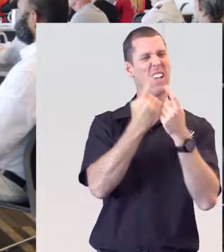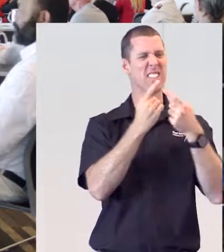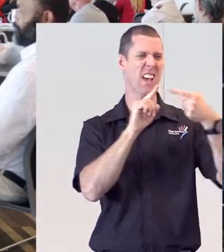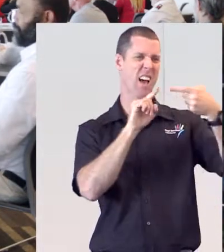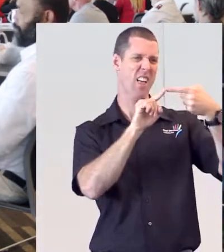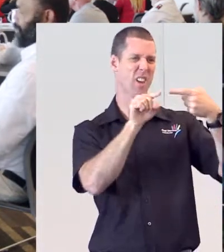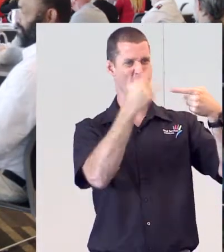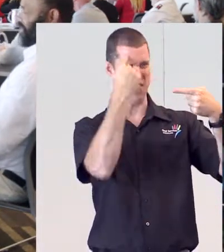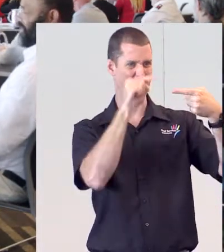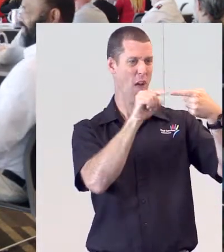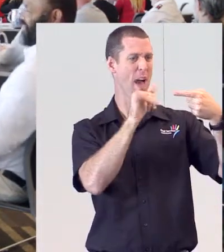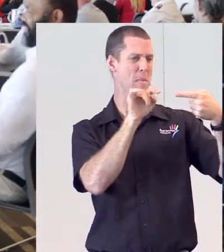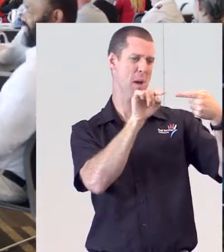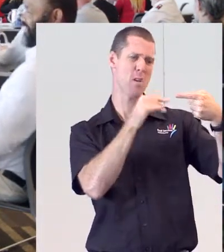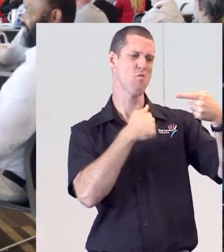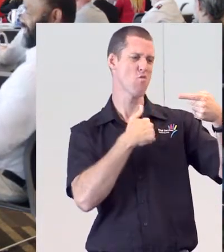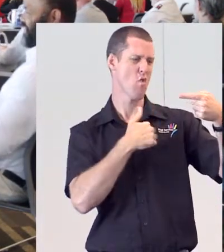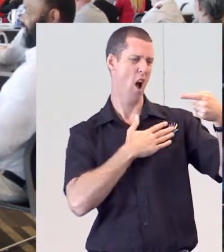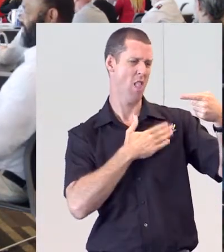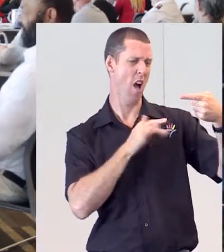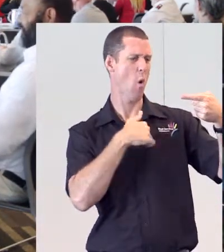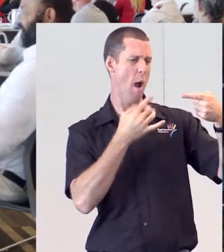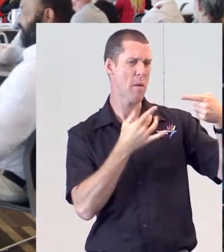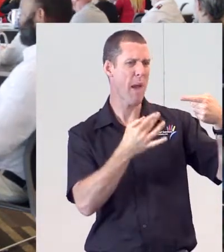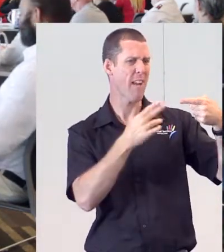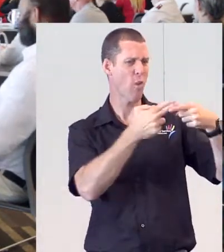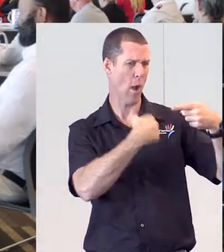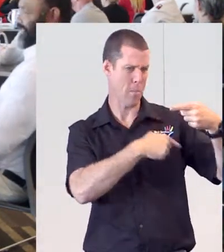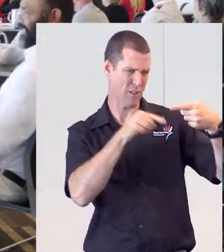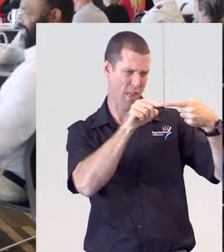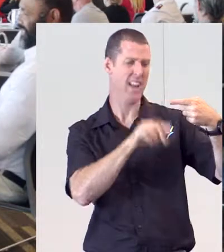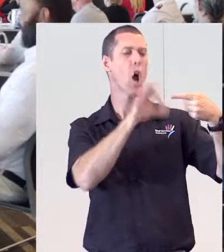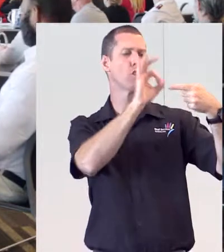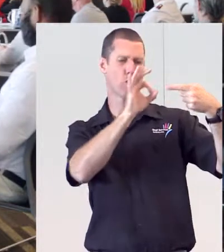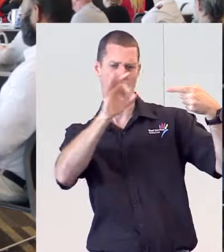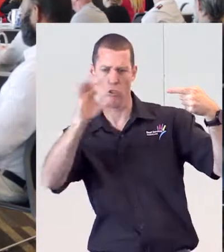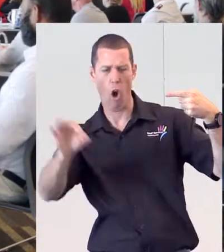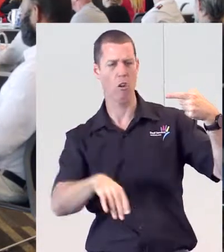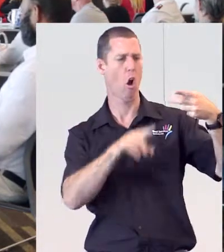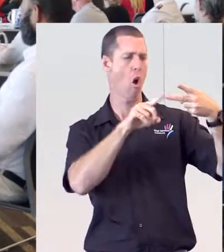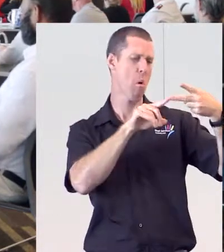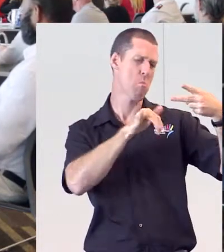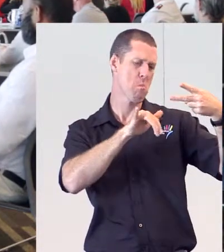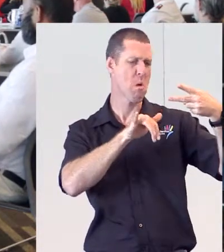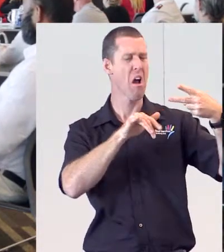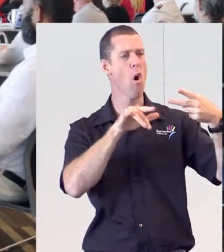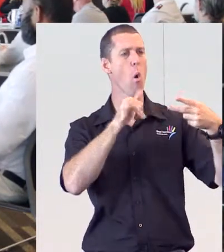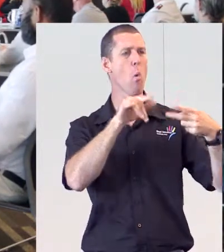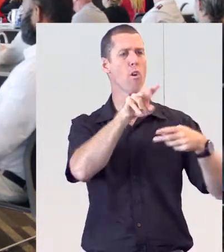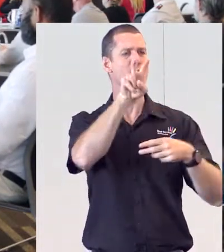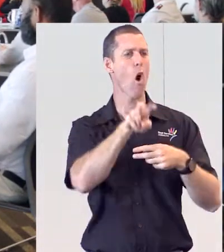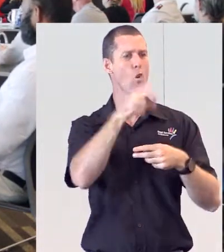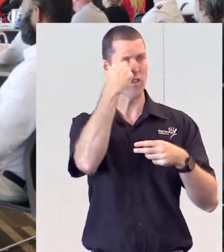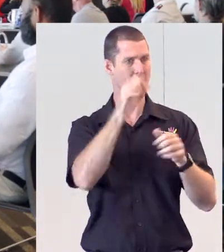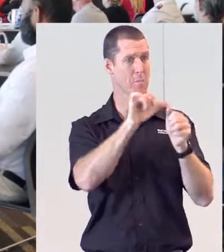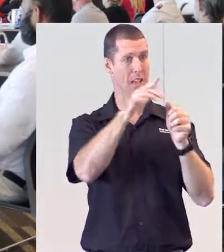you might or would be prepared to commit to. Or I guess if you vote on what you think the best